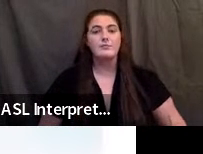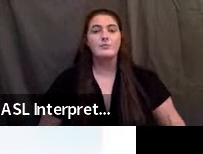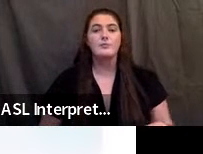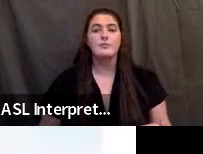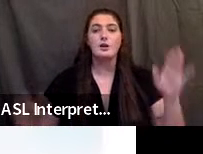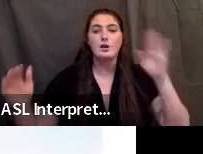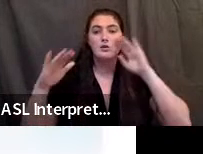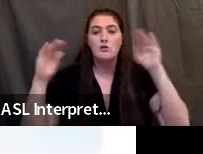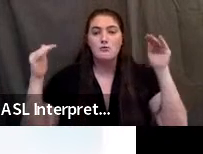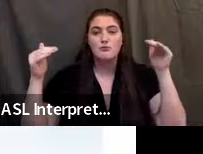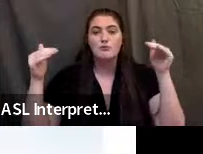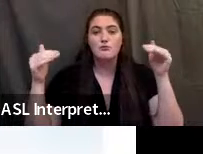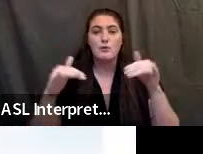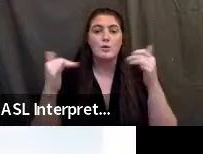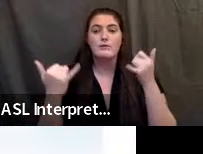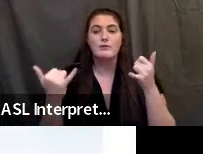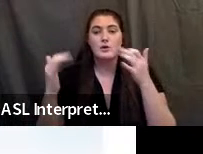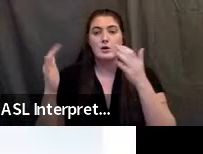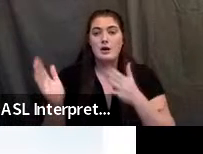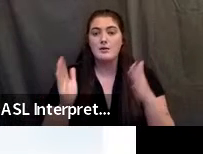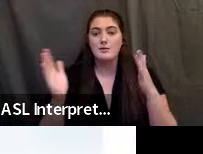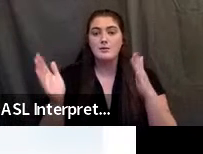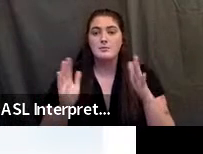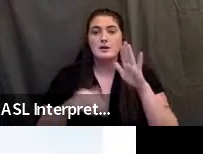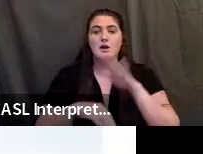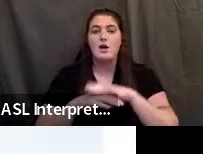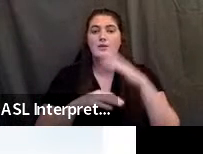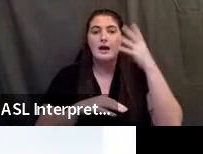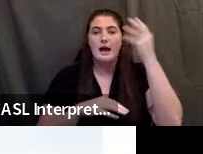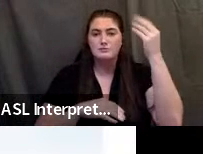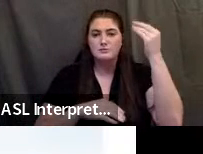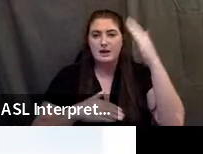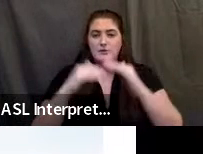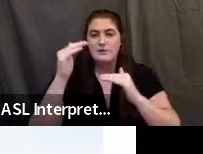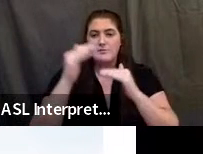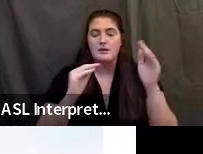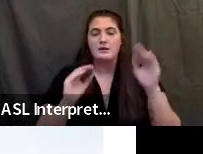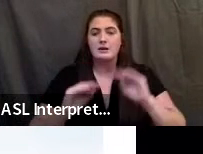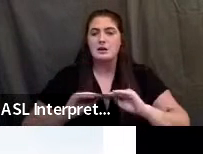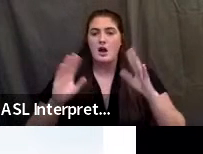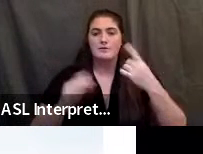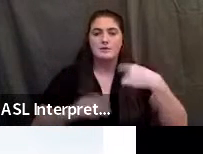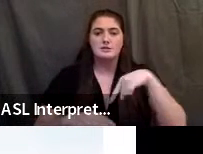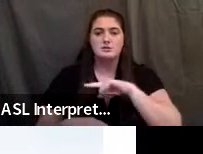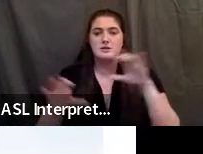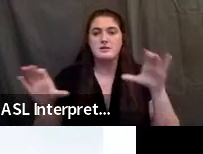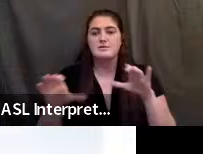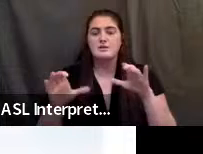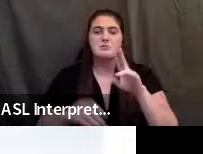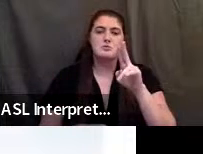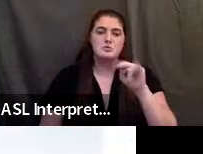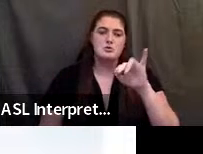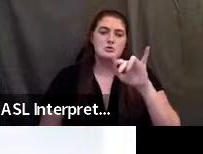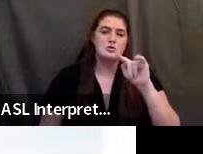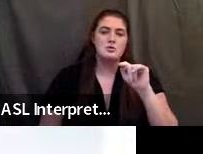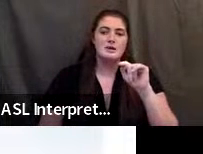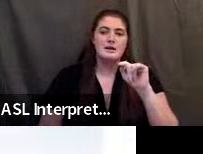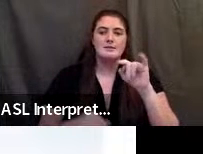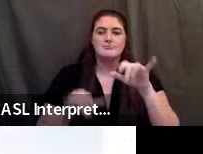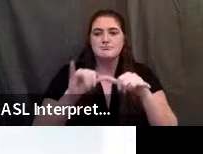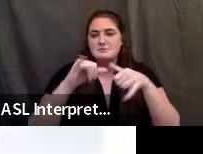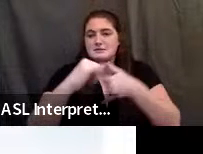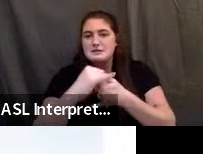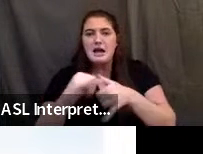The focus of the current planning is on the exterior of the building, and obviously we've done the unit layouts and targeting kind